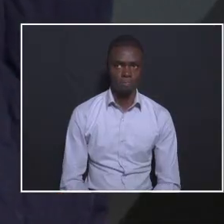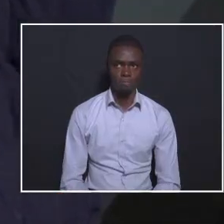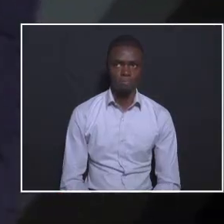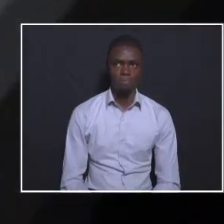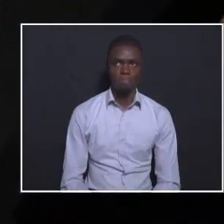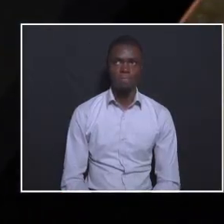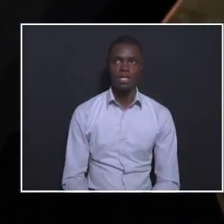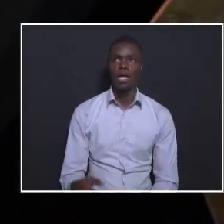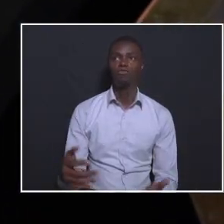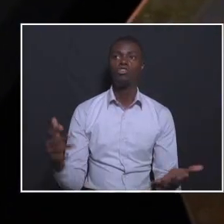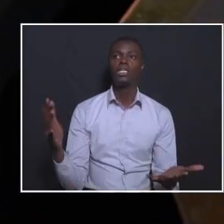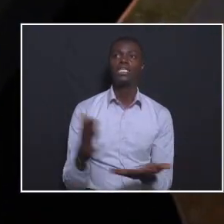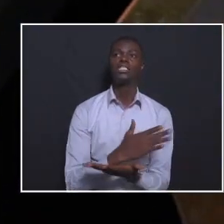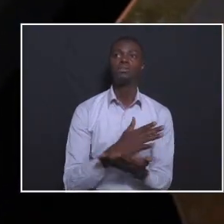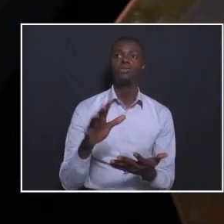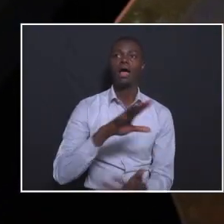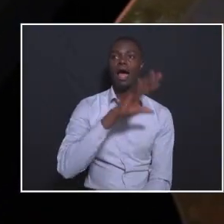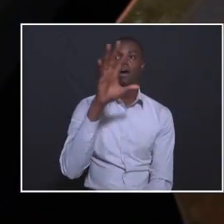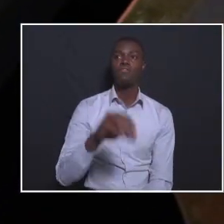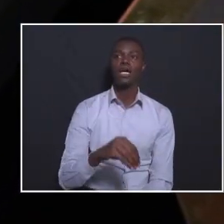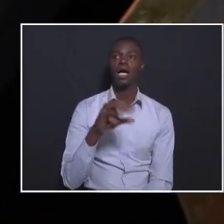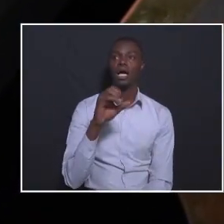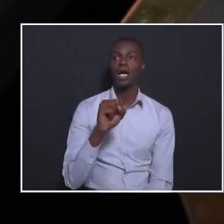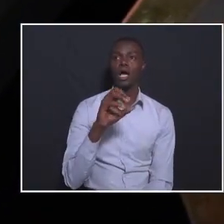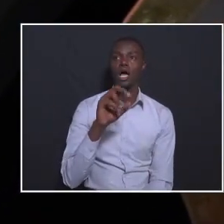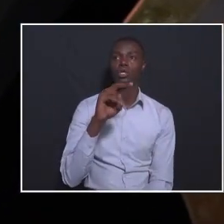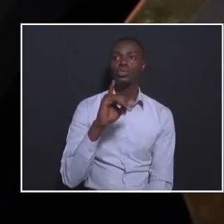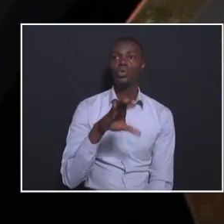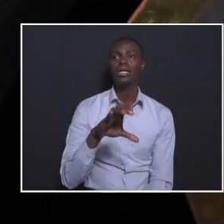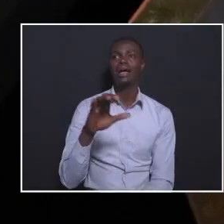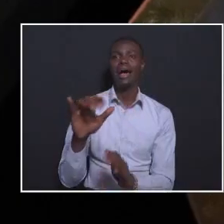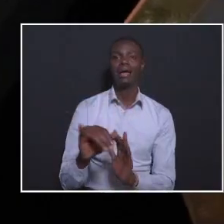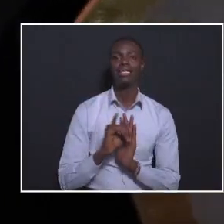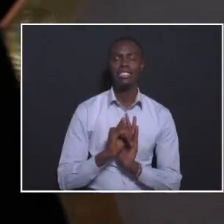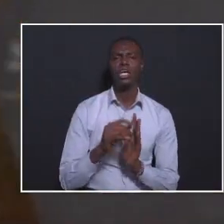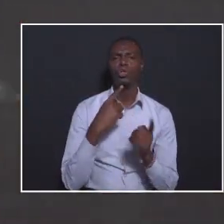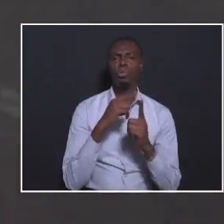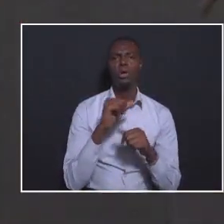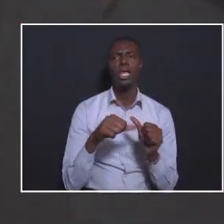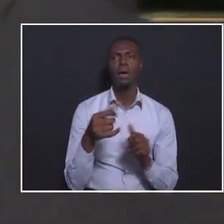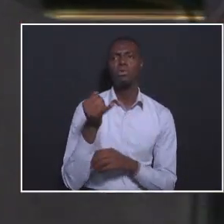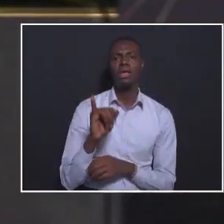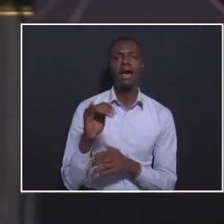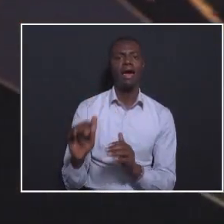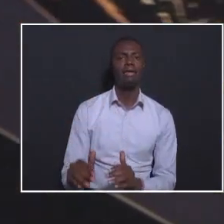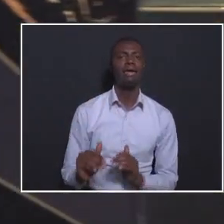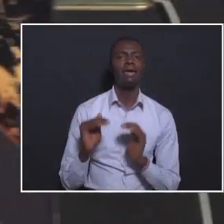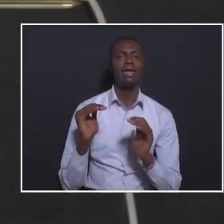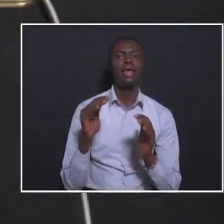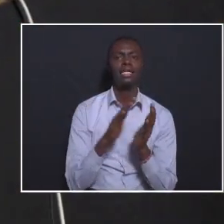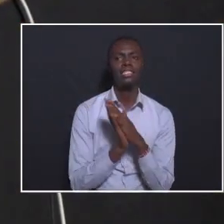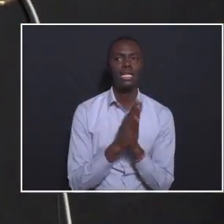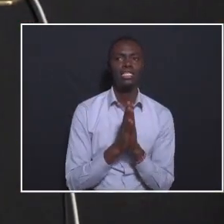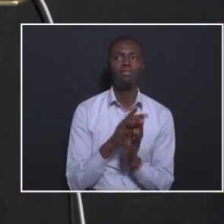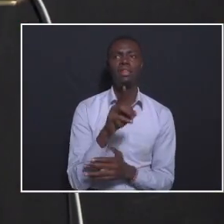Borderless distribution, Africa's sonic identity, as I've been talking about, AI-enhanced narratives. These are